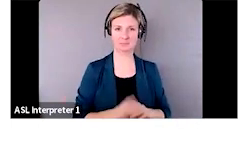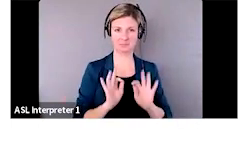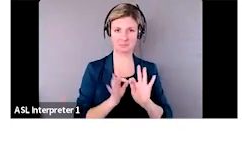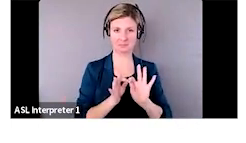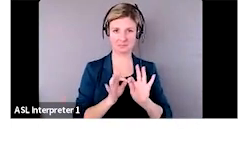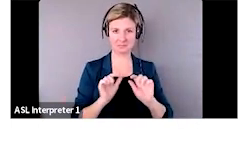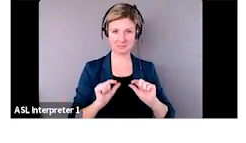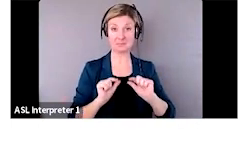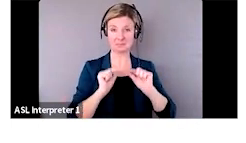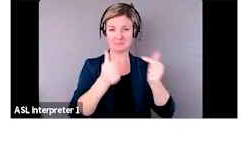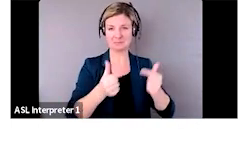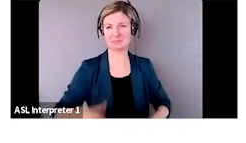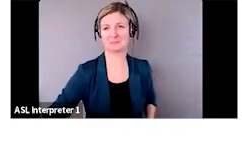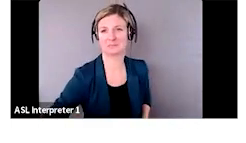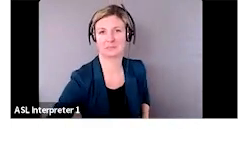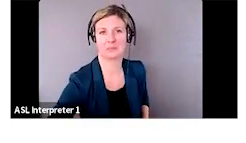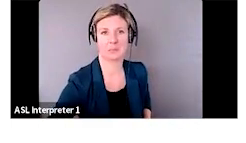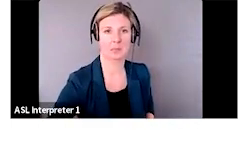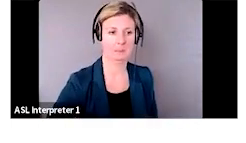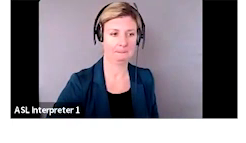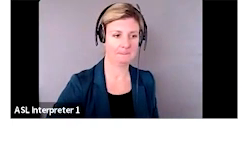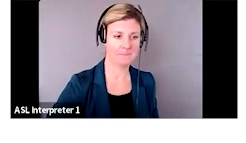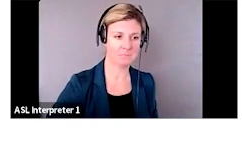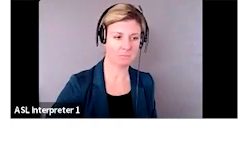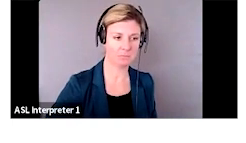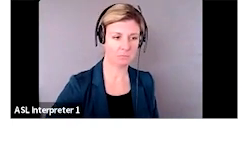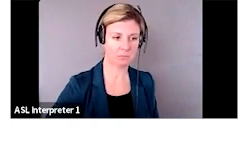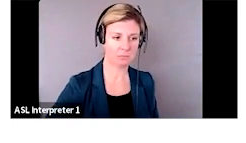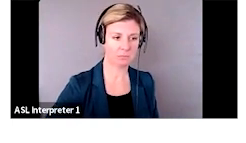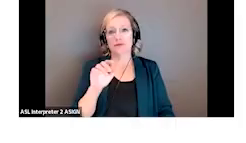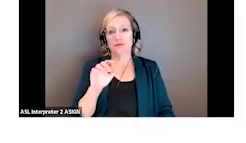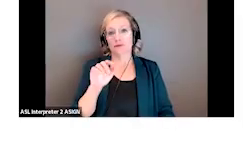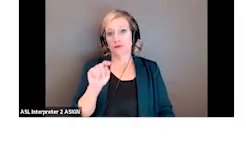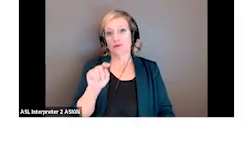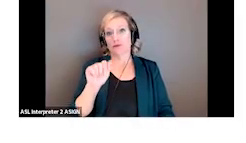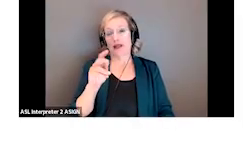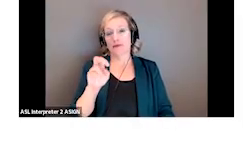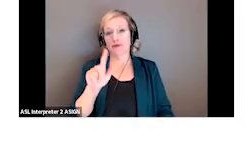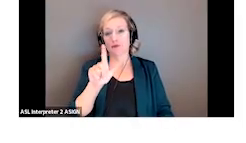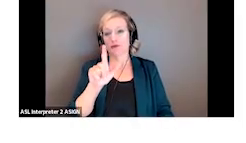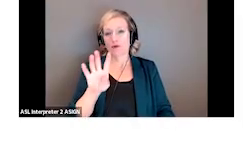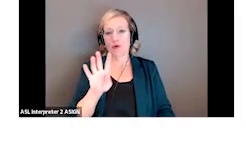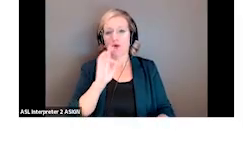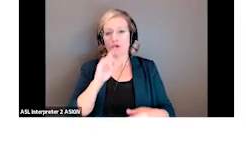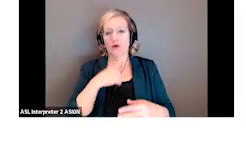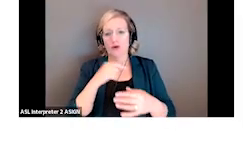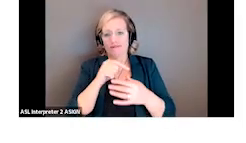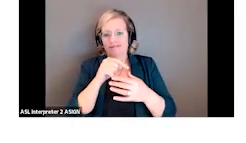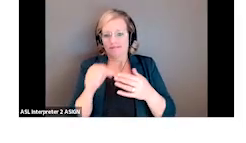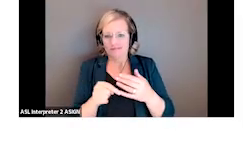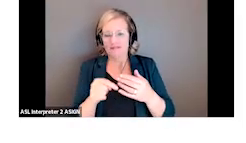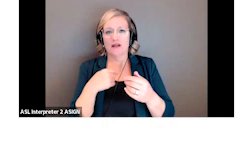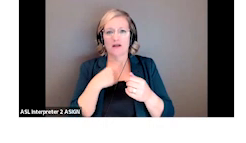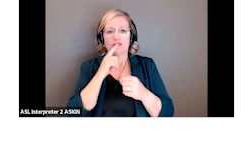it dovetails into everything else you're doing. It supports a multi-generational product plan and channel strategy, which